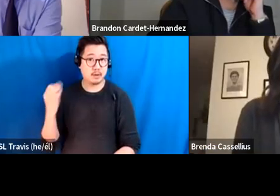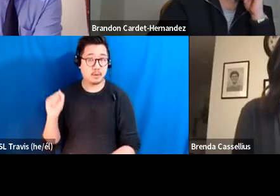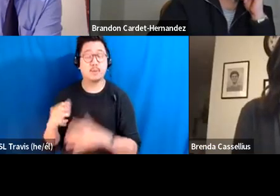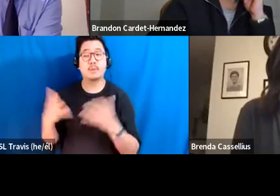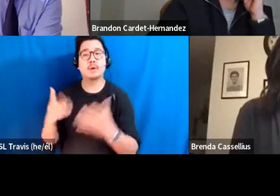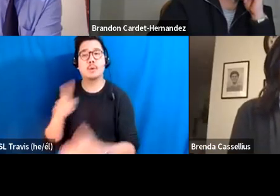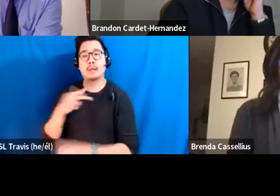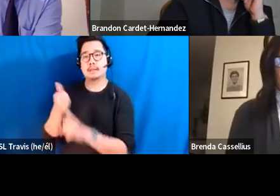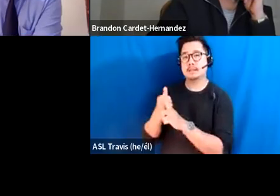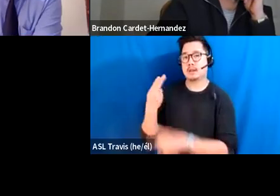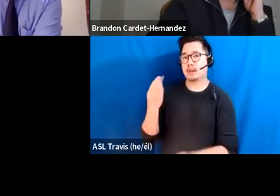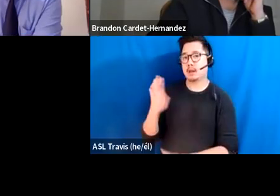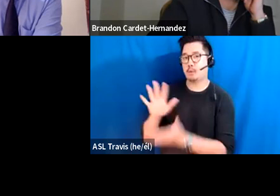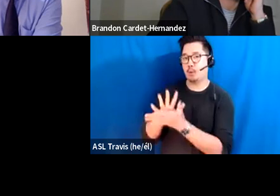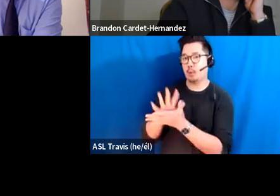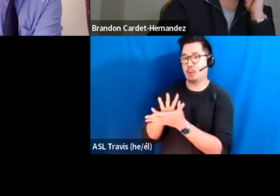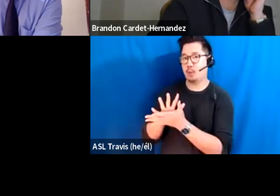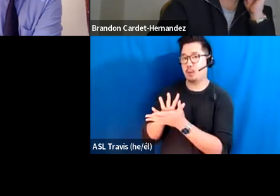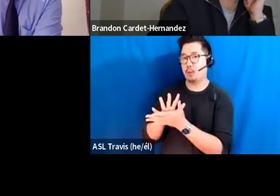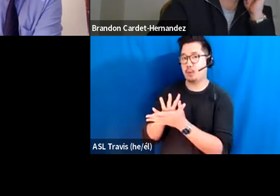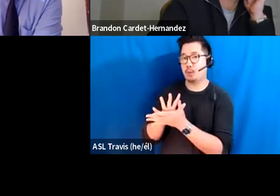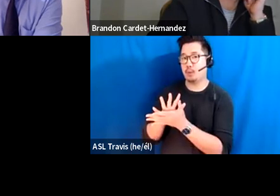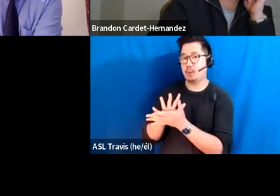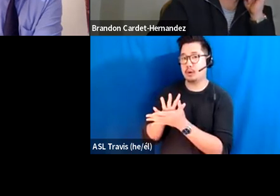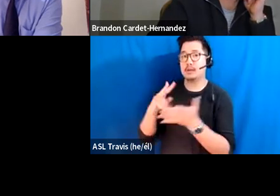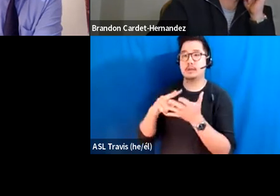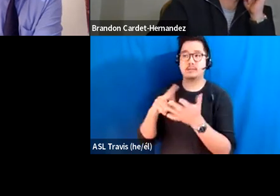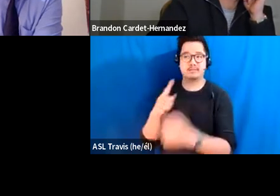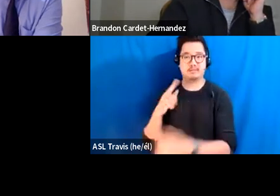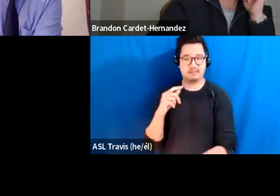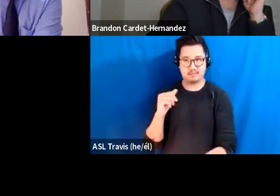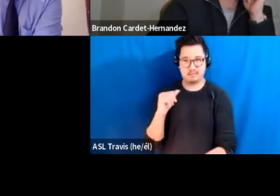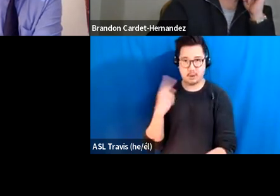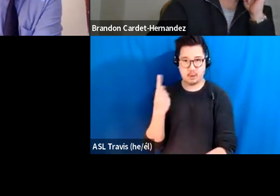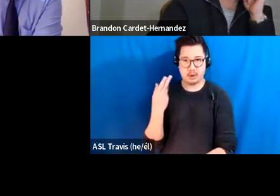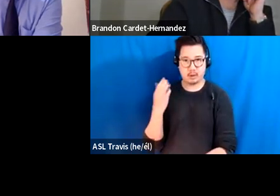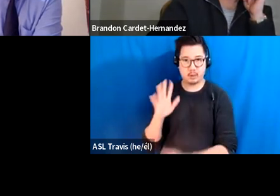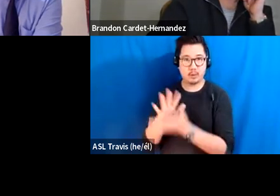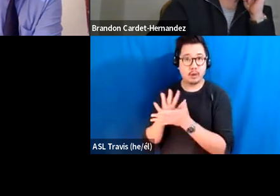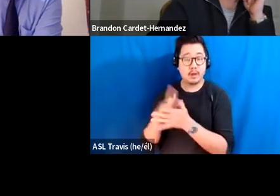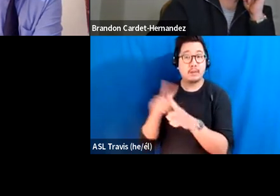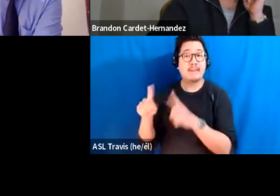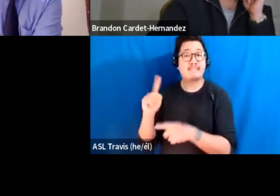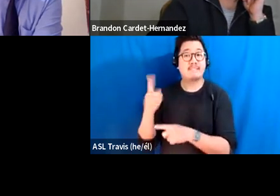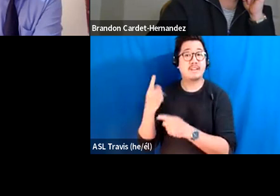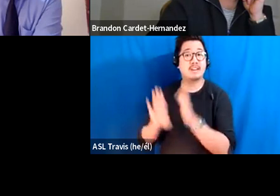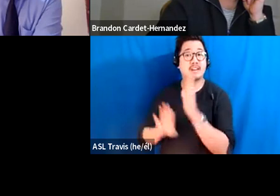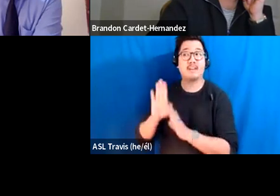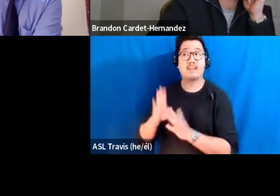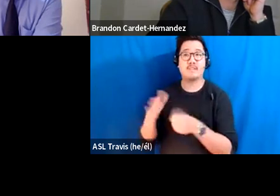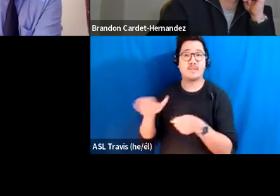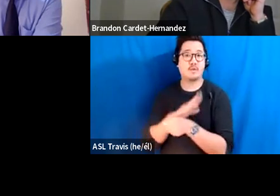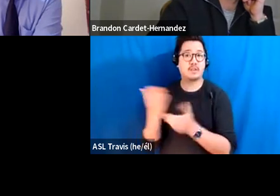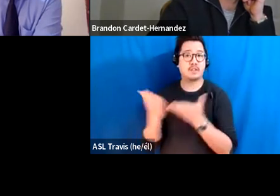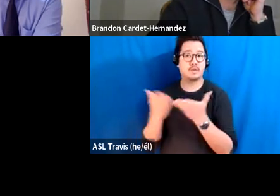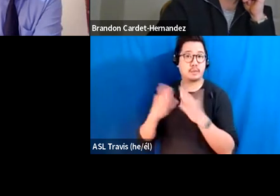hub school not only it is is it a hub school it was the first developed full service community